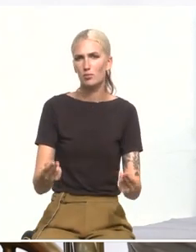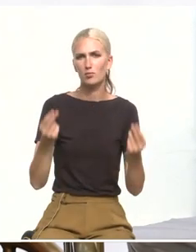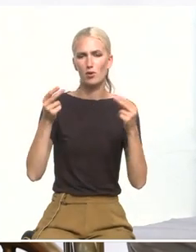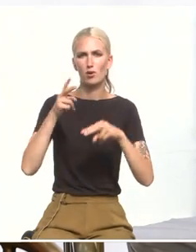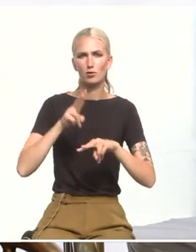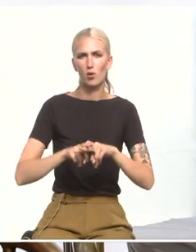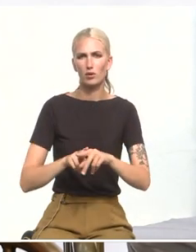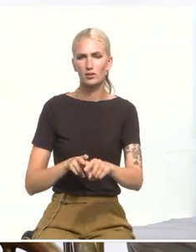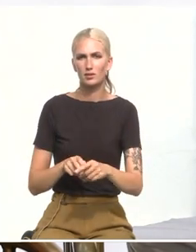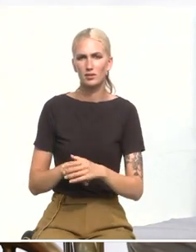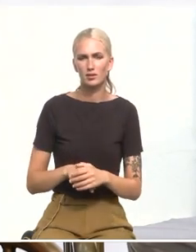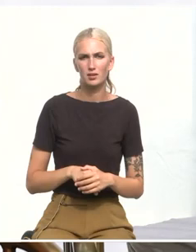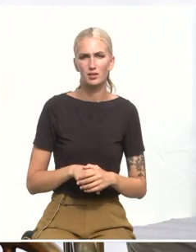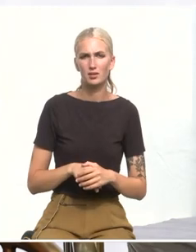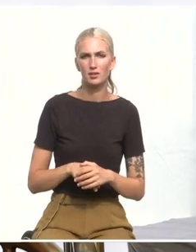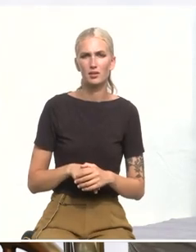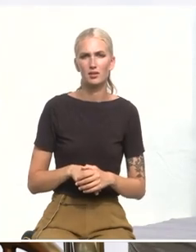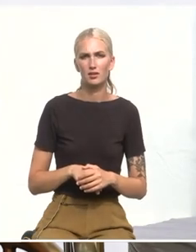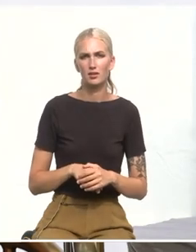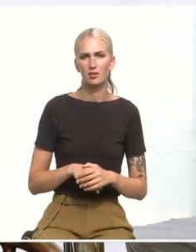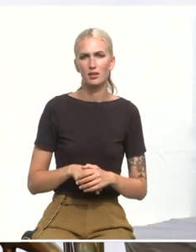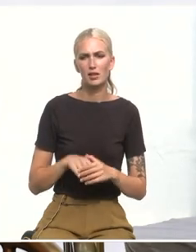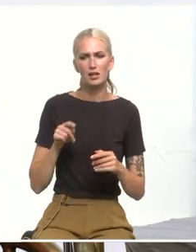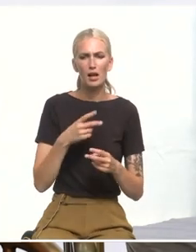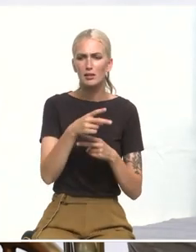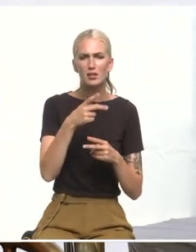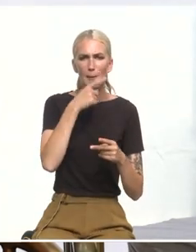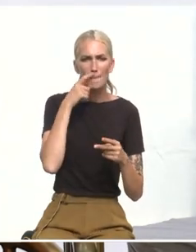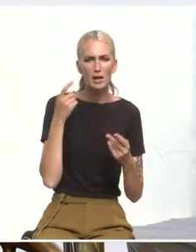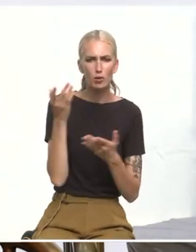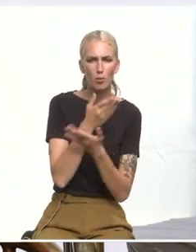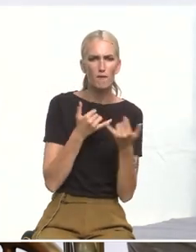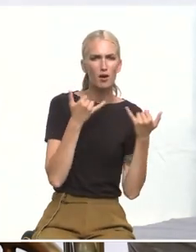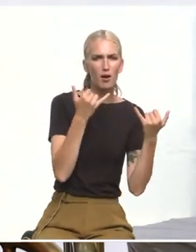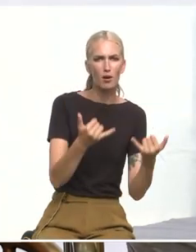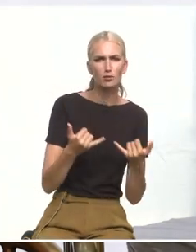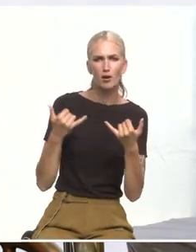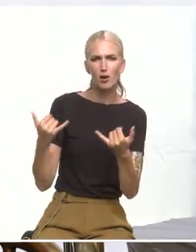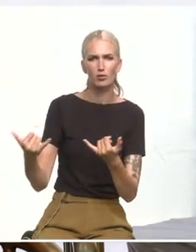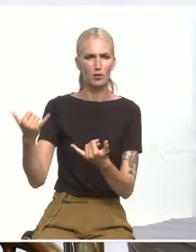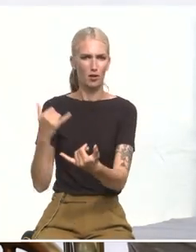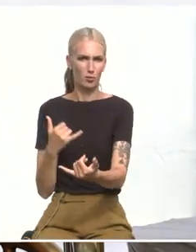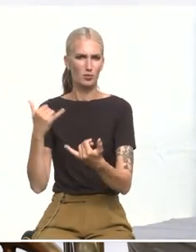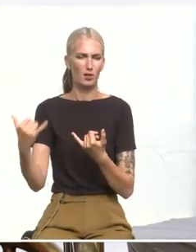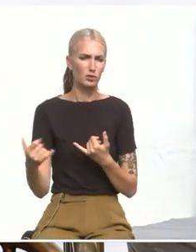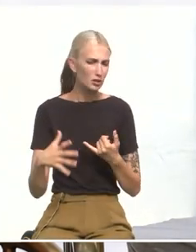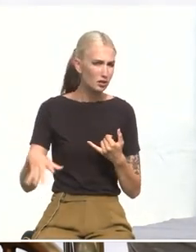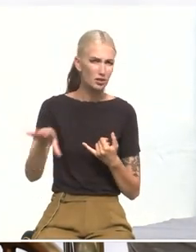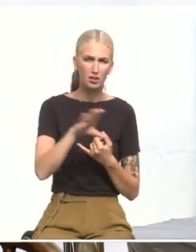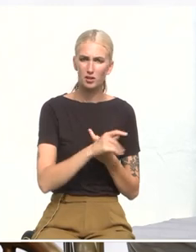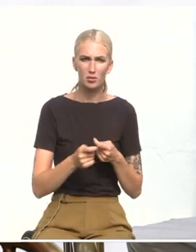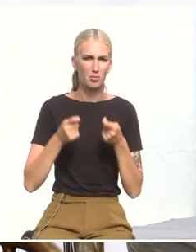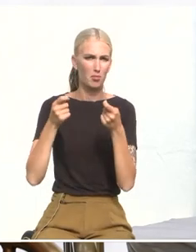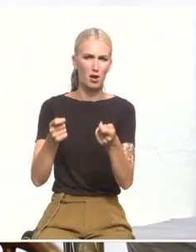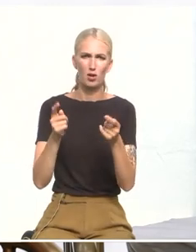other guys there and their respect. And we have to provide all those services, because otherwise